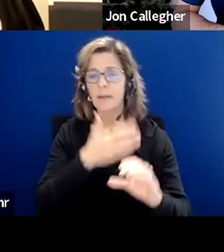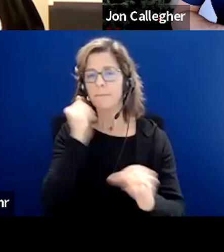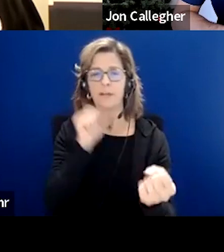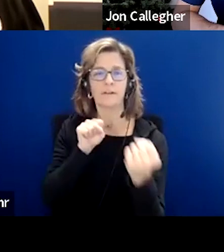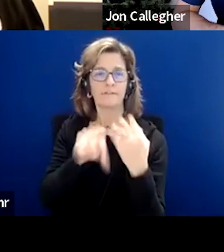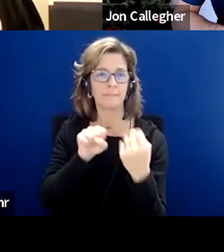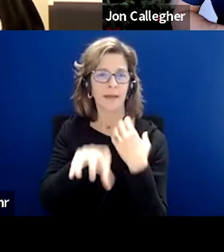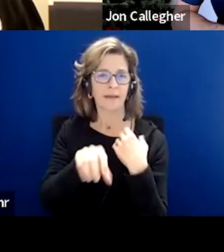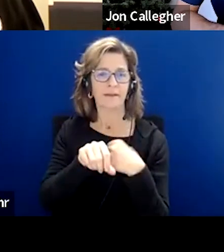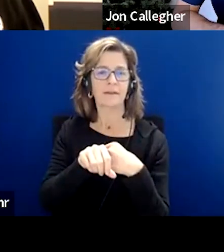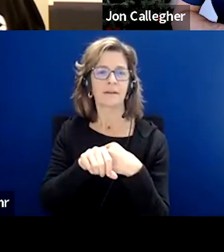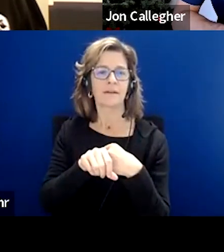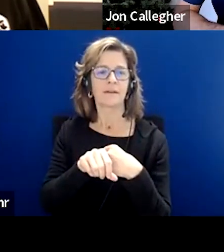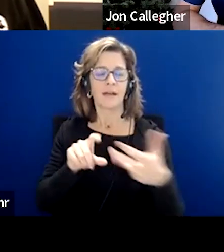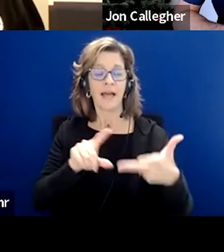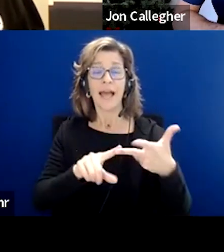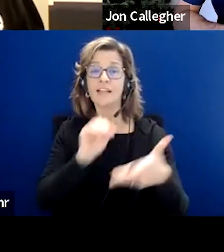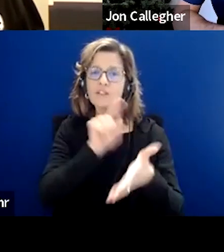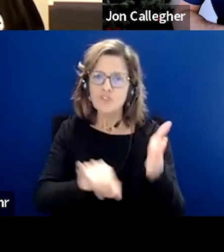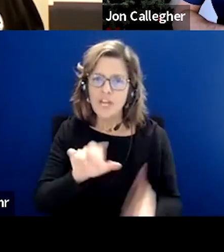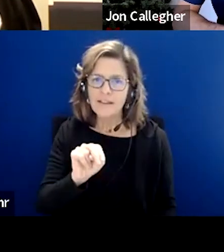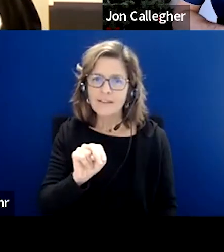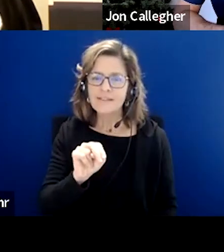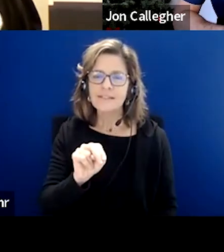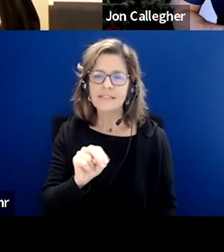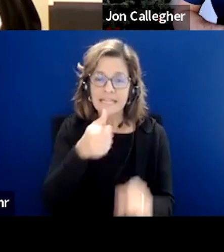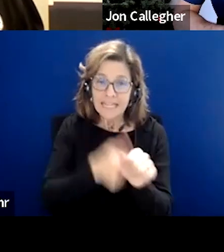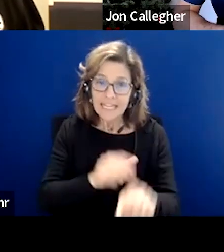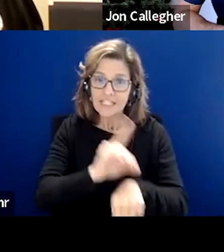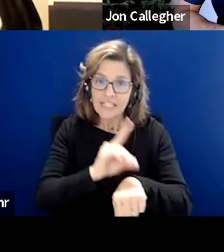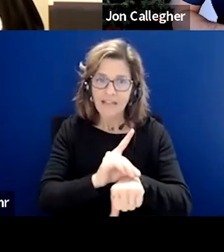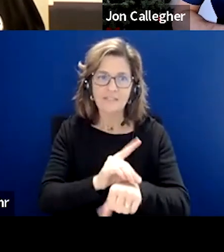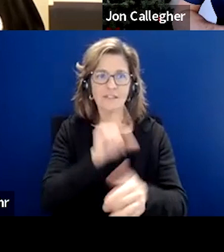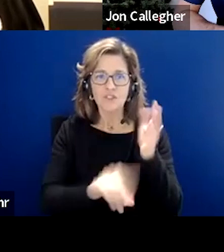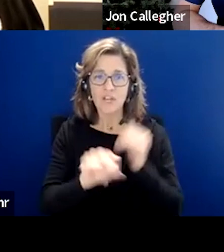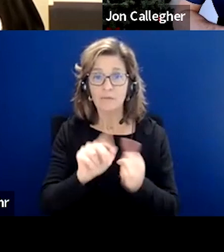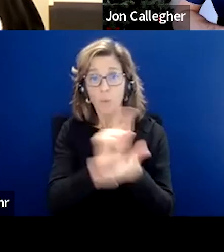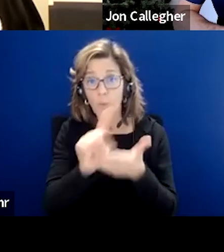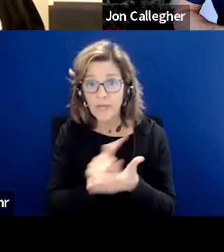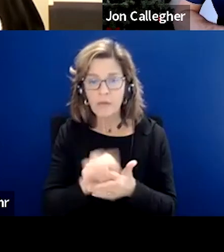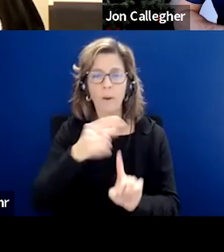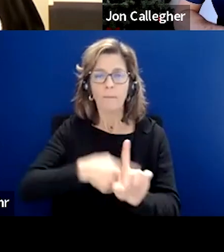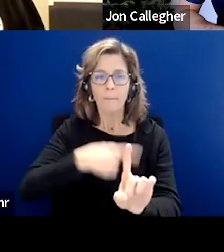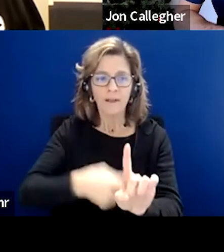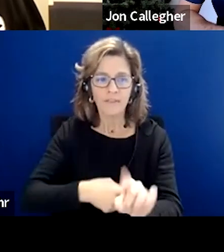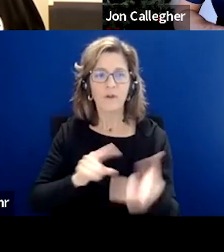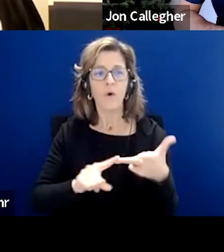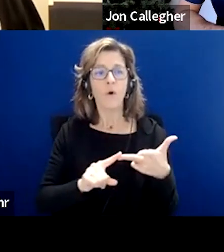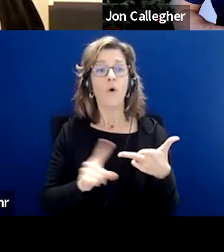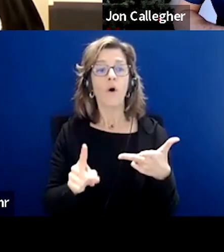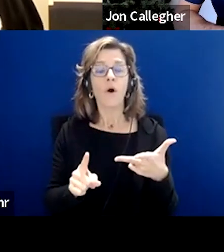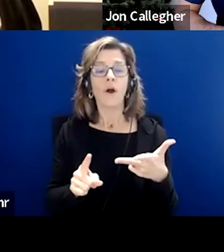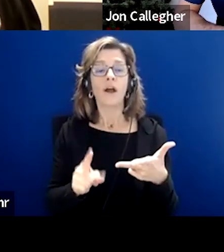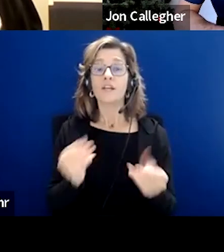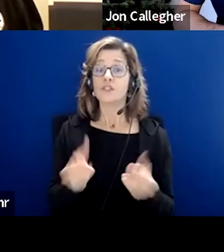too, Paul. Check-ins weekly, per task, monthly. Another person says anonymous suggestion